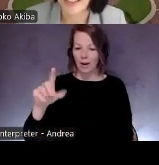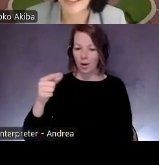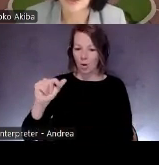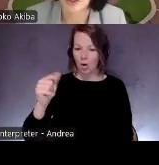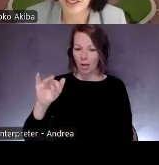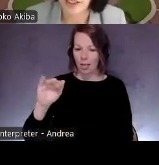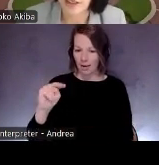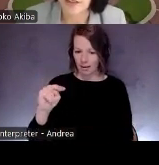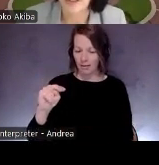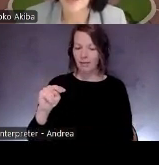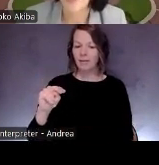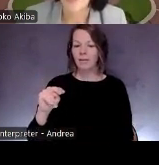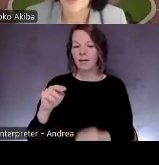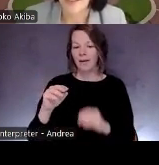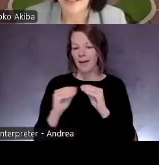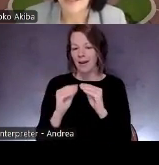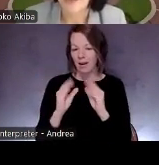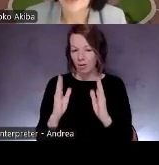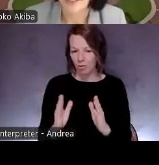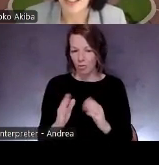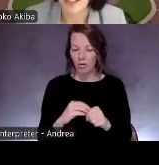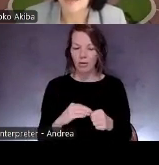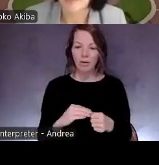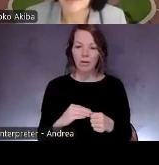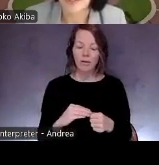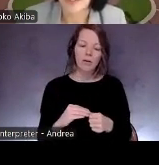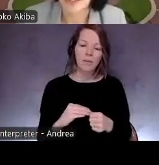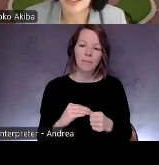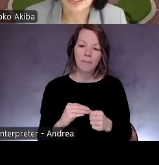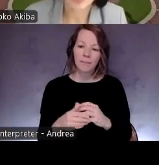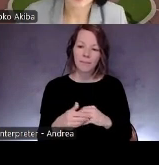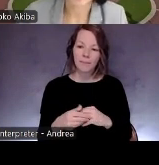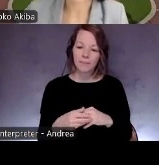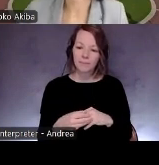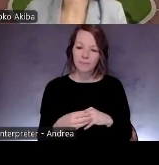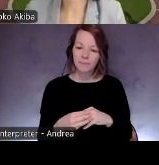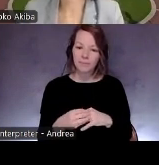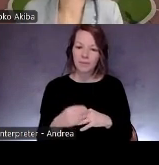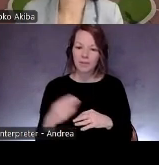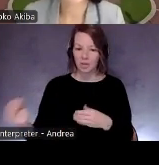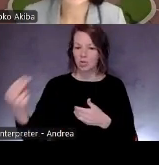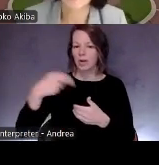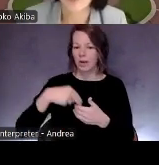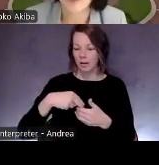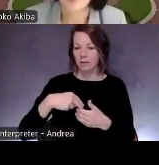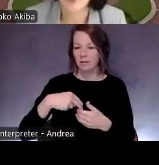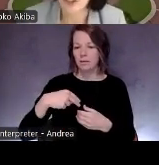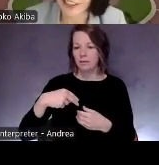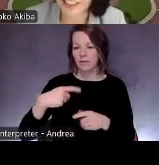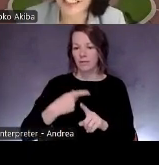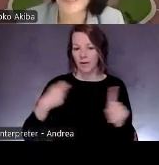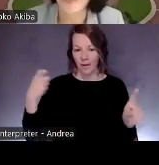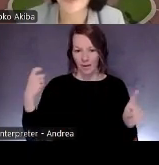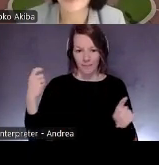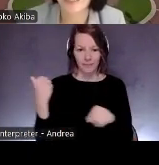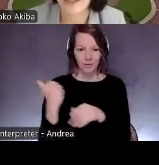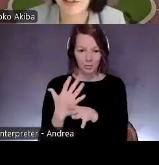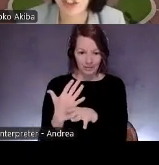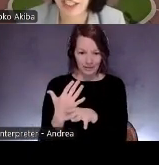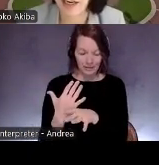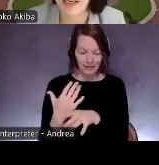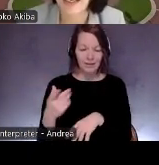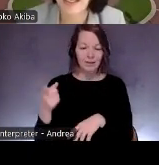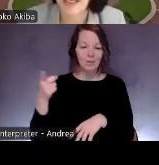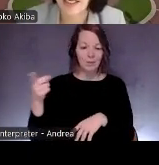Goglin, associate editor, and she is joining us from Germany, and she